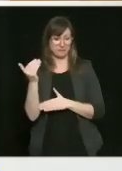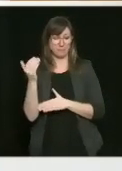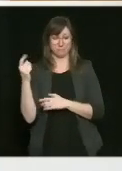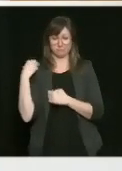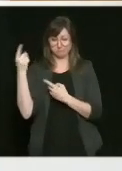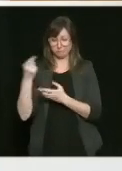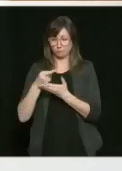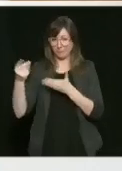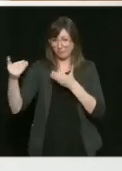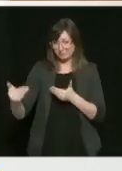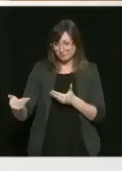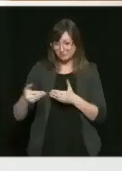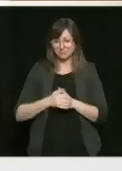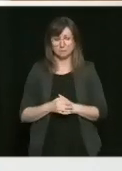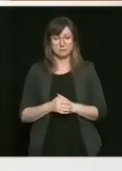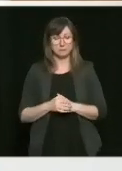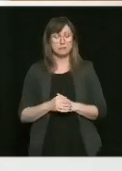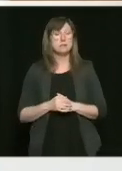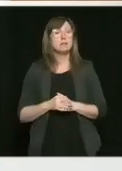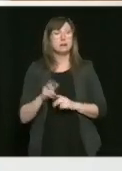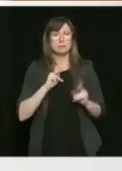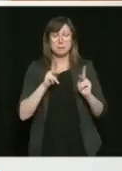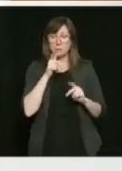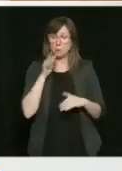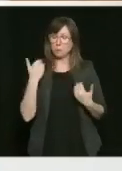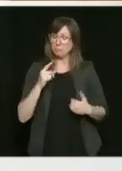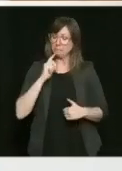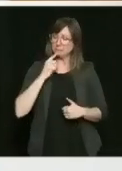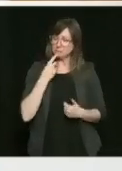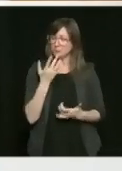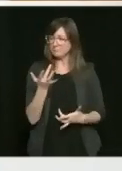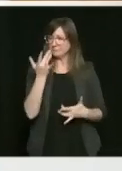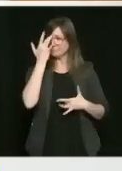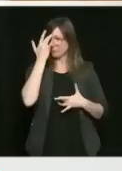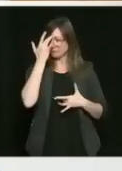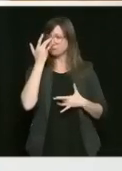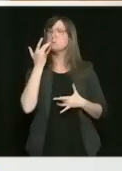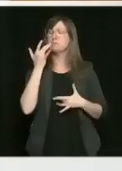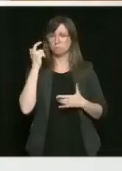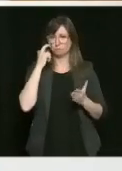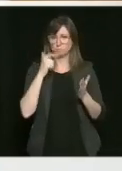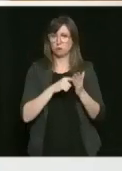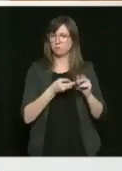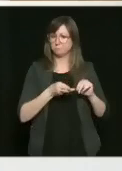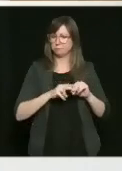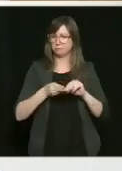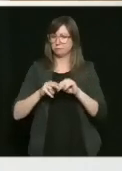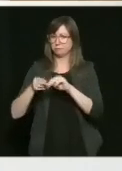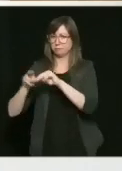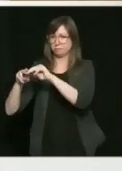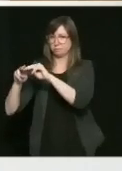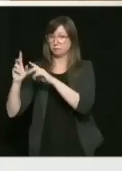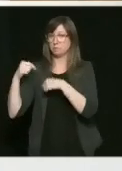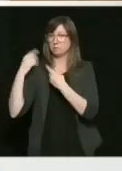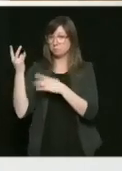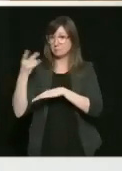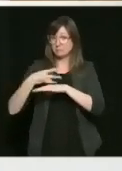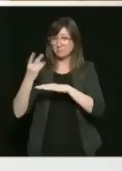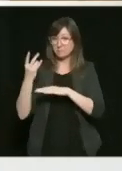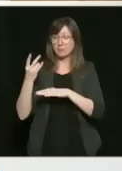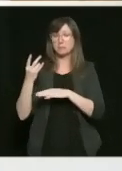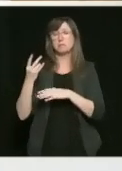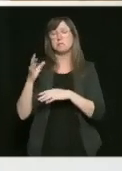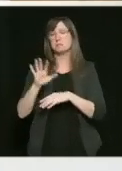week. The number of people experiencing severe illness continues to increase. Over the past 7 days, there were,